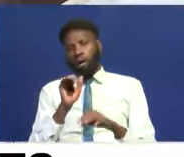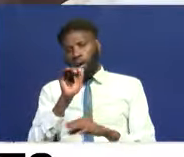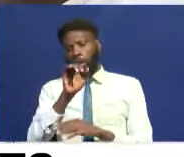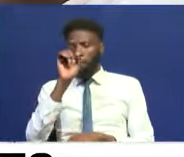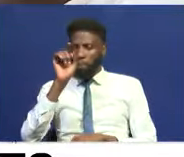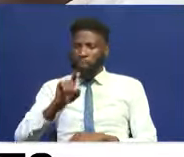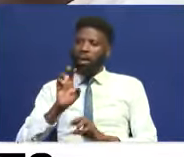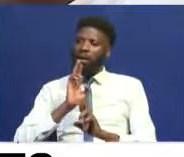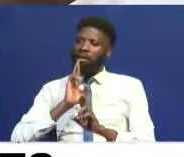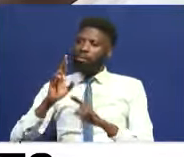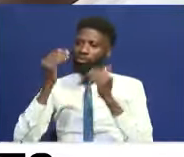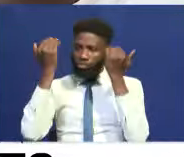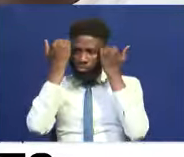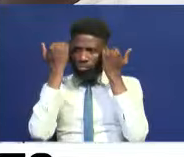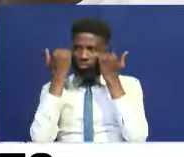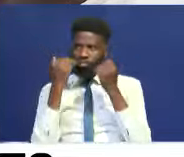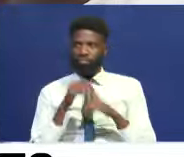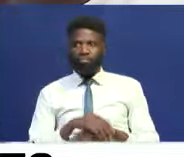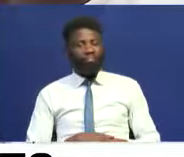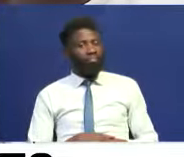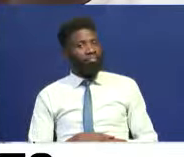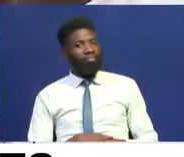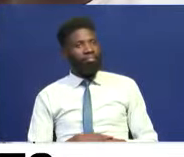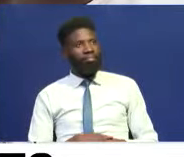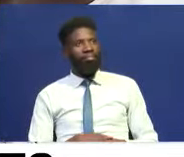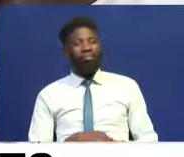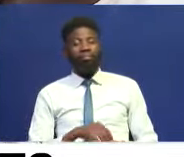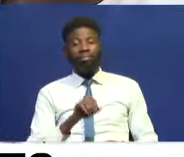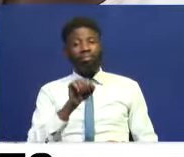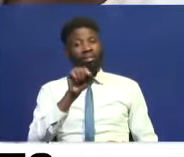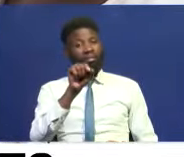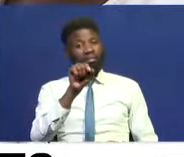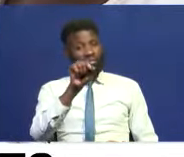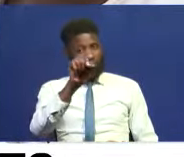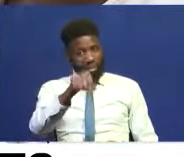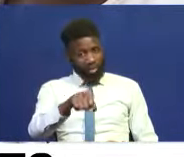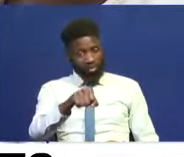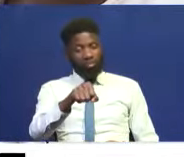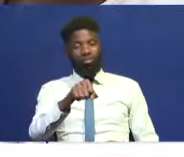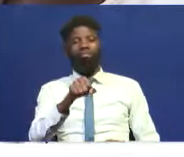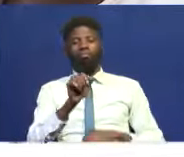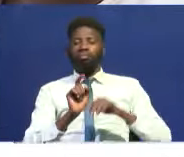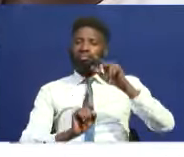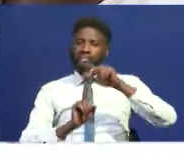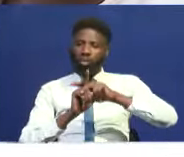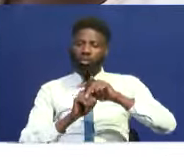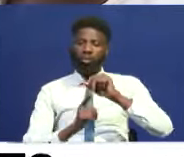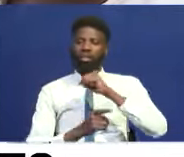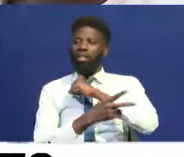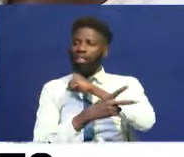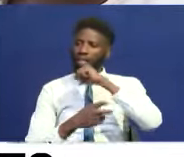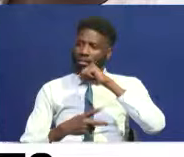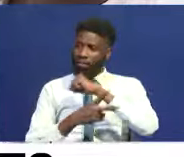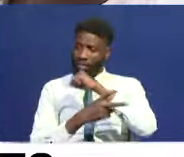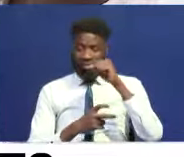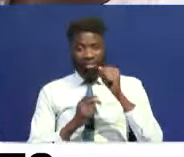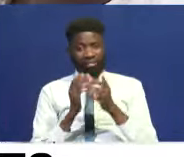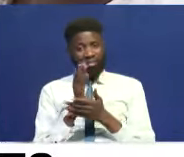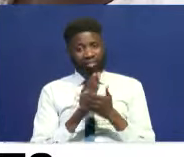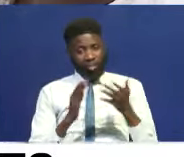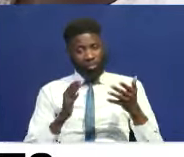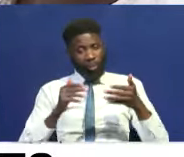justice. Mimi naweza sema in as much as kulikuwa na looting, kulikuwa na vijana ambao walikuwa na motives